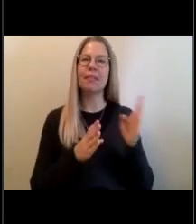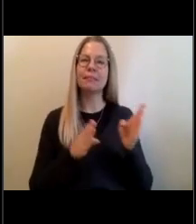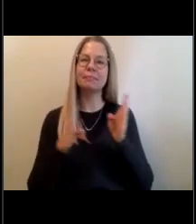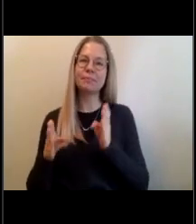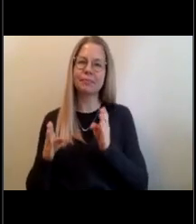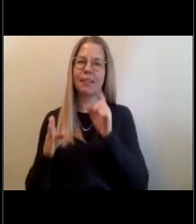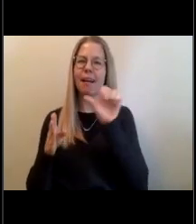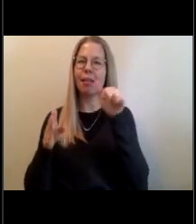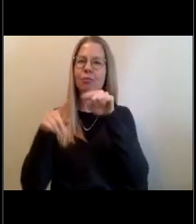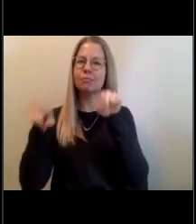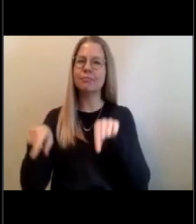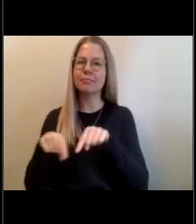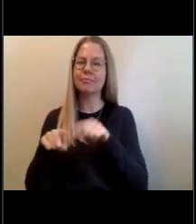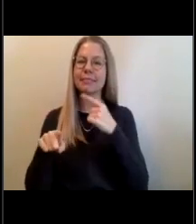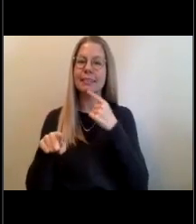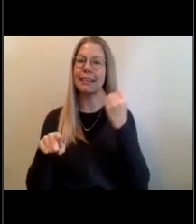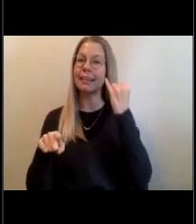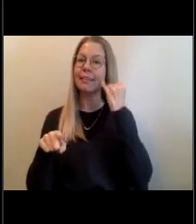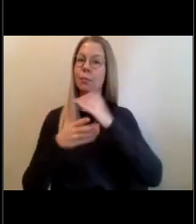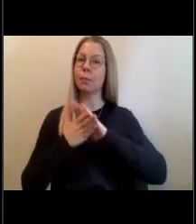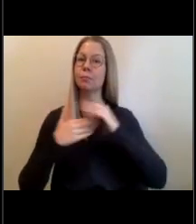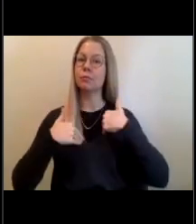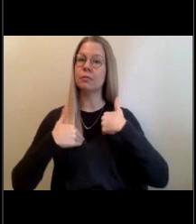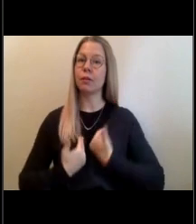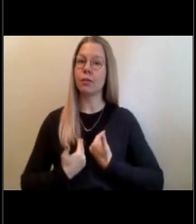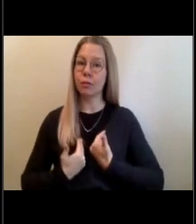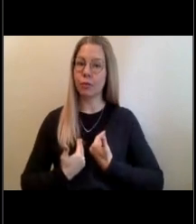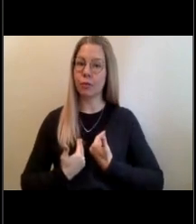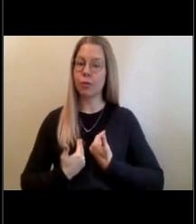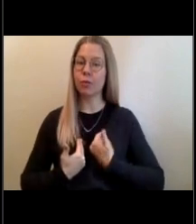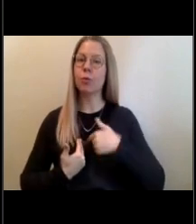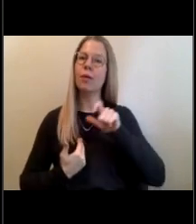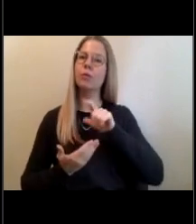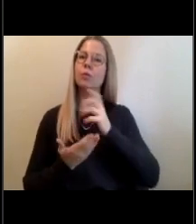get tired, learn to rest, not quit.